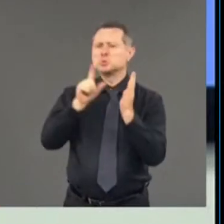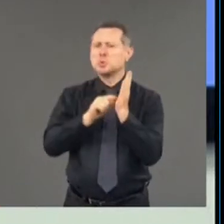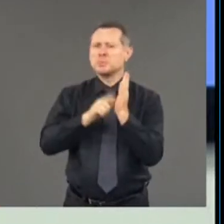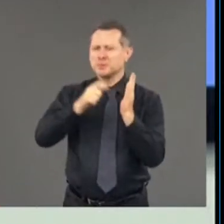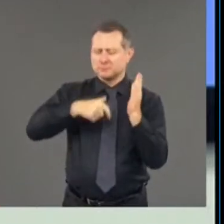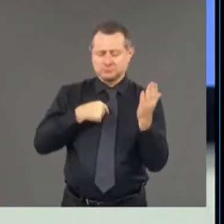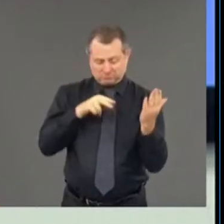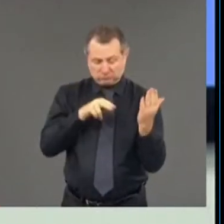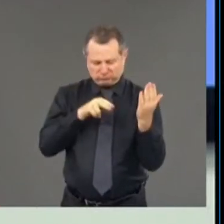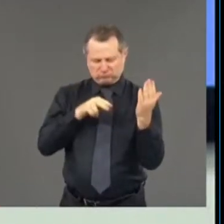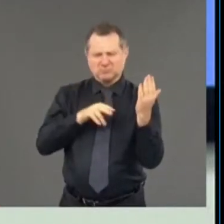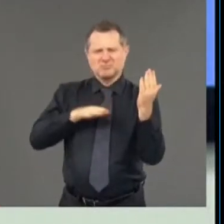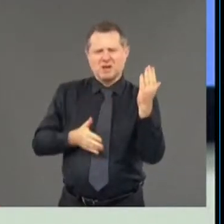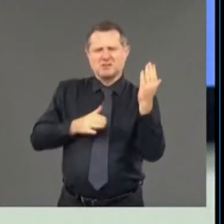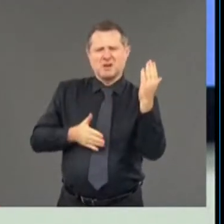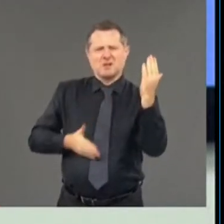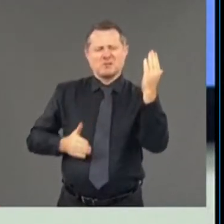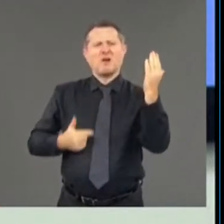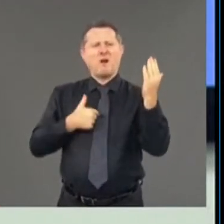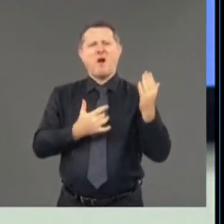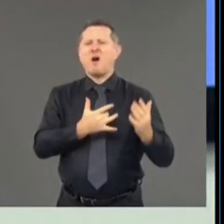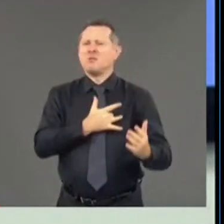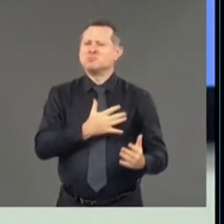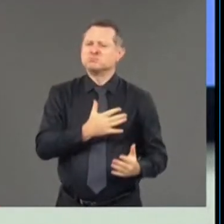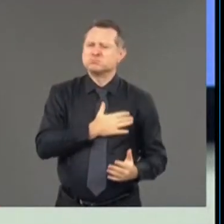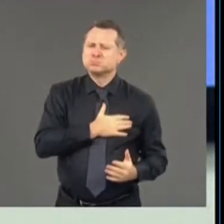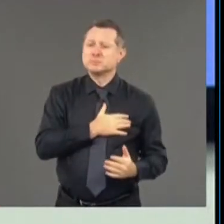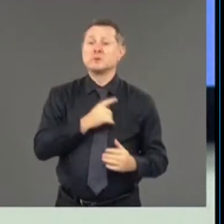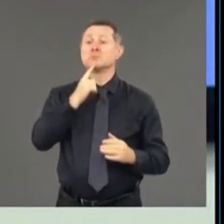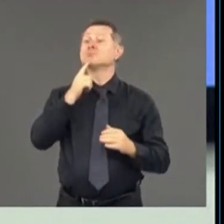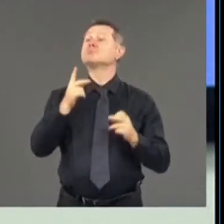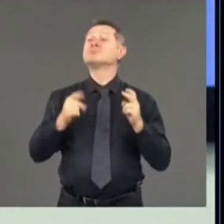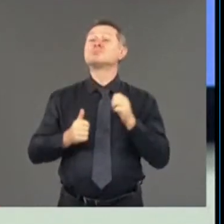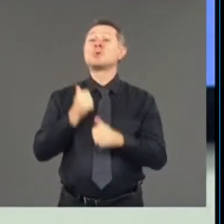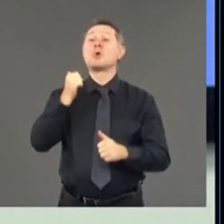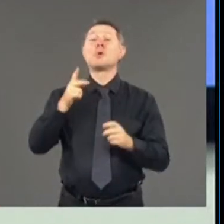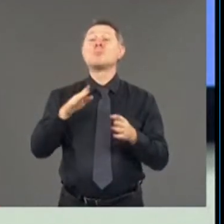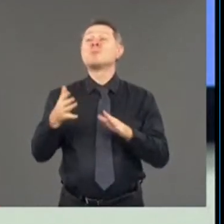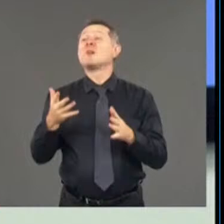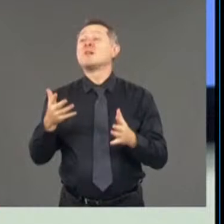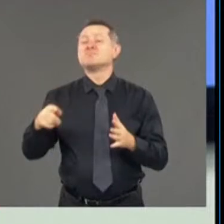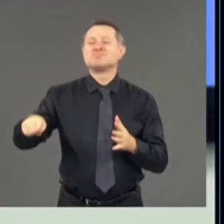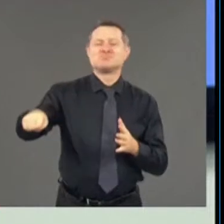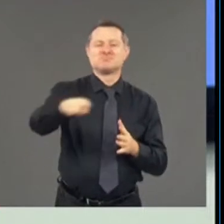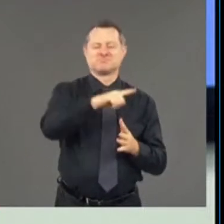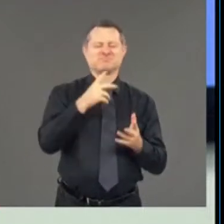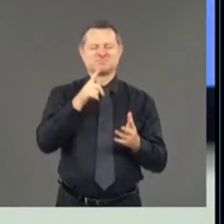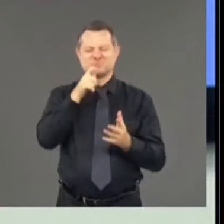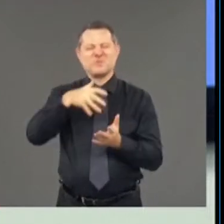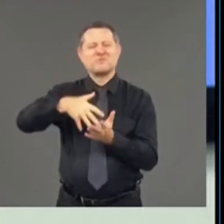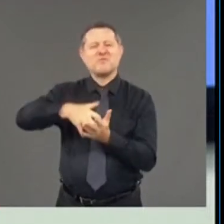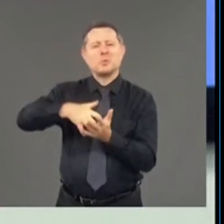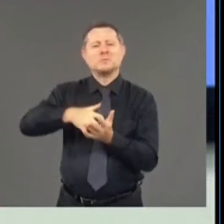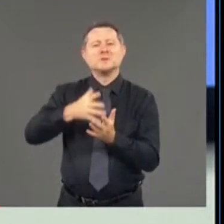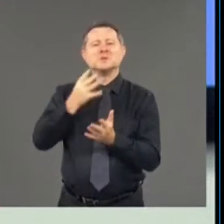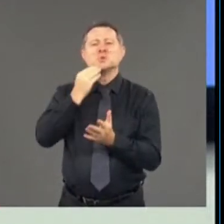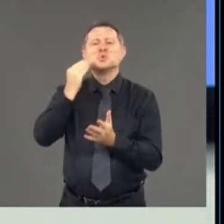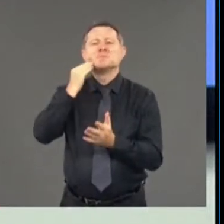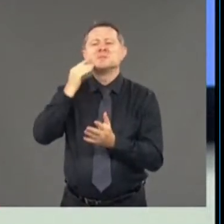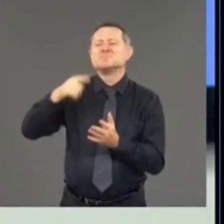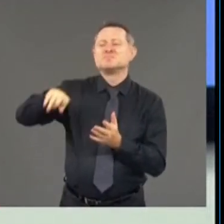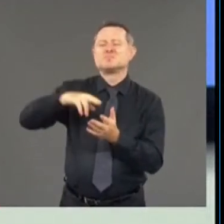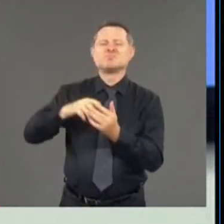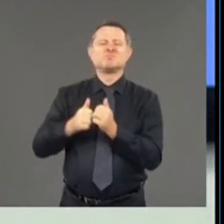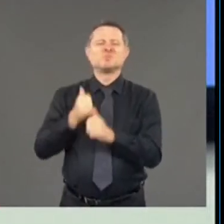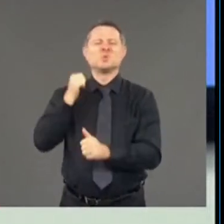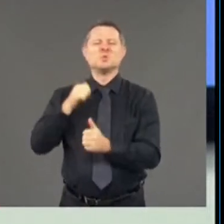most vulnerable, those in nursing homes. It is heartbreaking, and I do feel for those families very much.